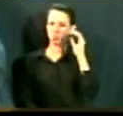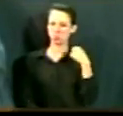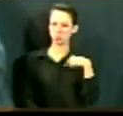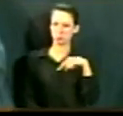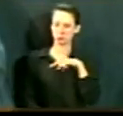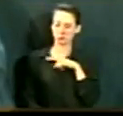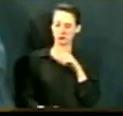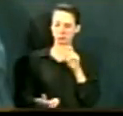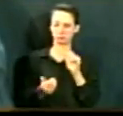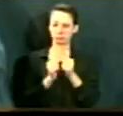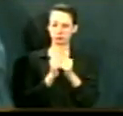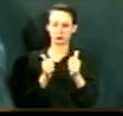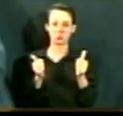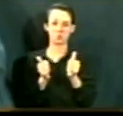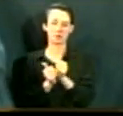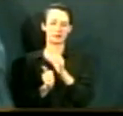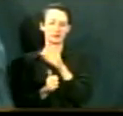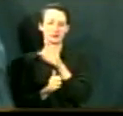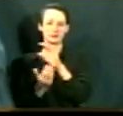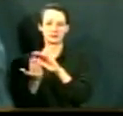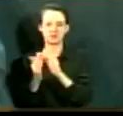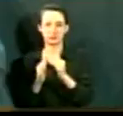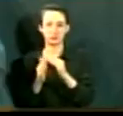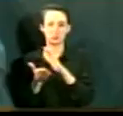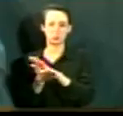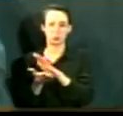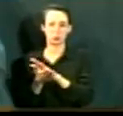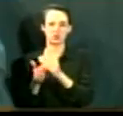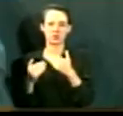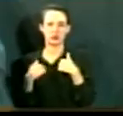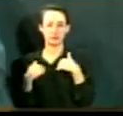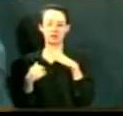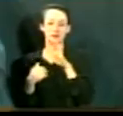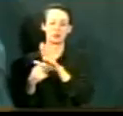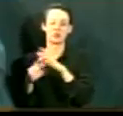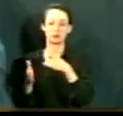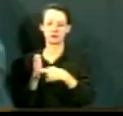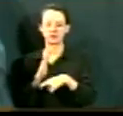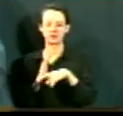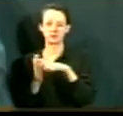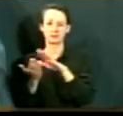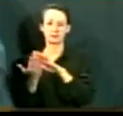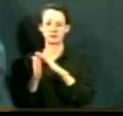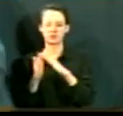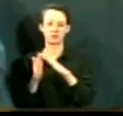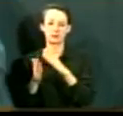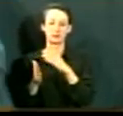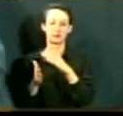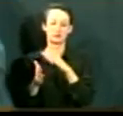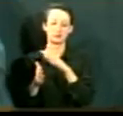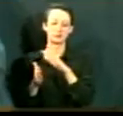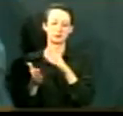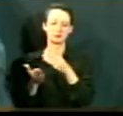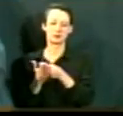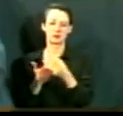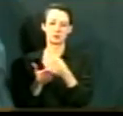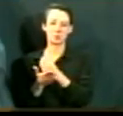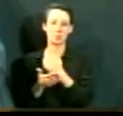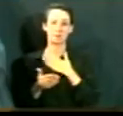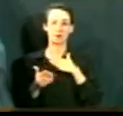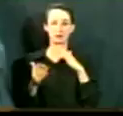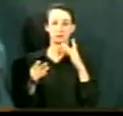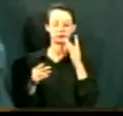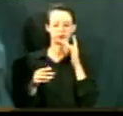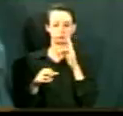next to us that also have city tax revenue. We've got to do better. My real concern is that this language says